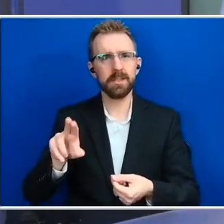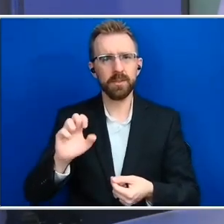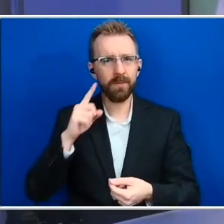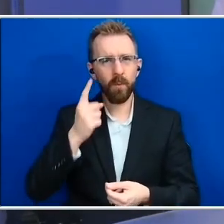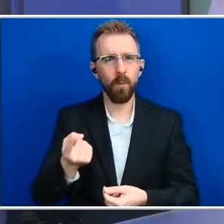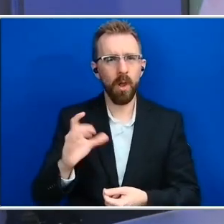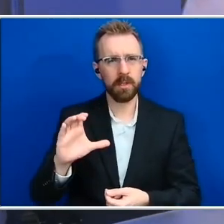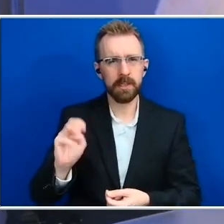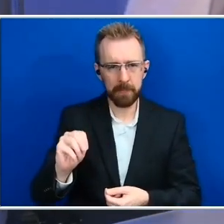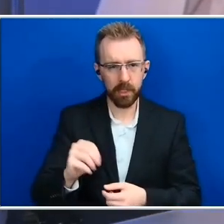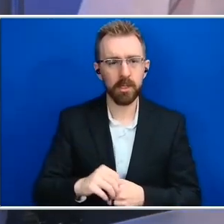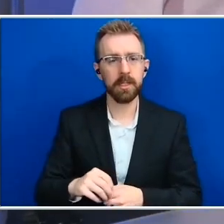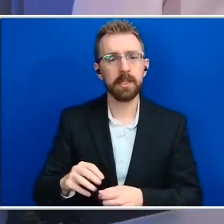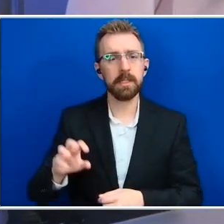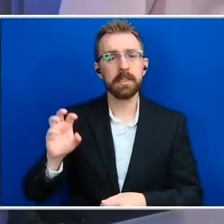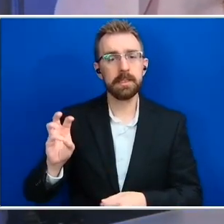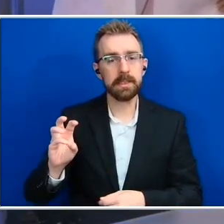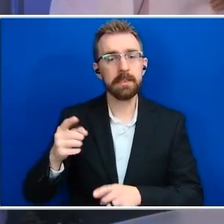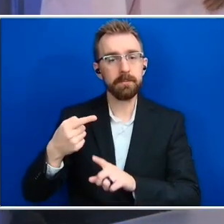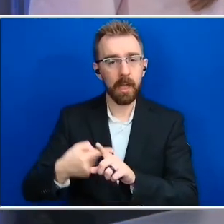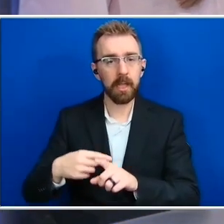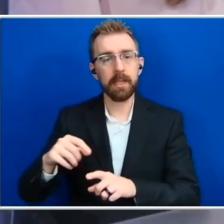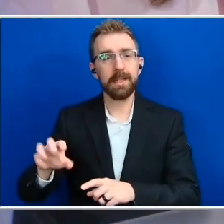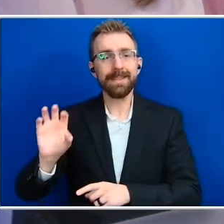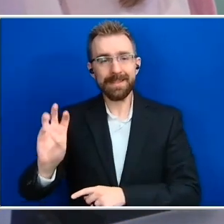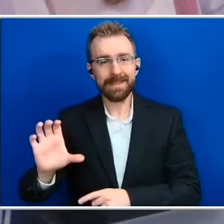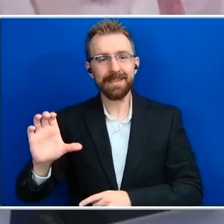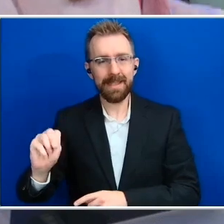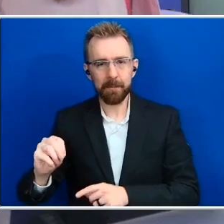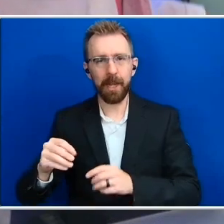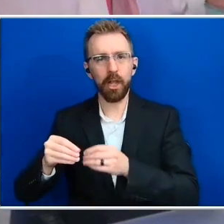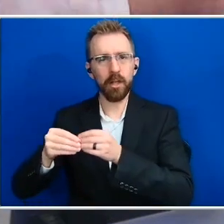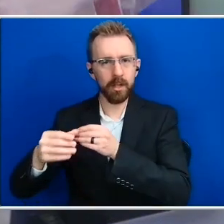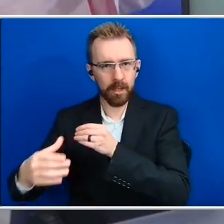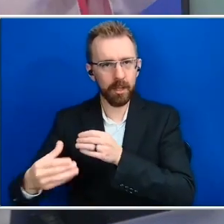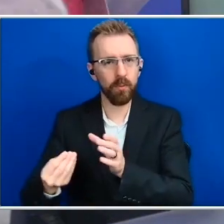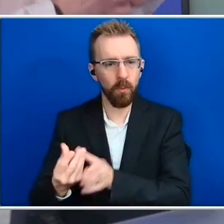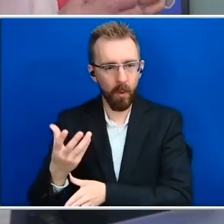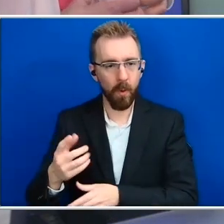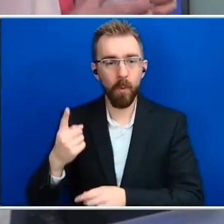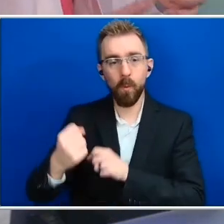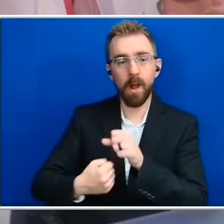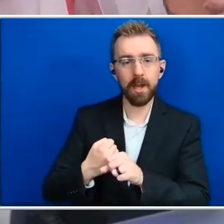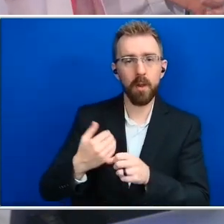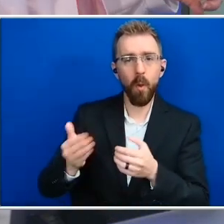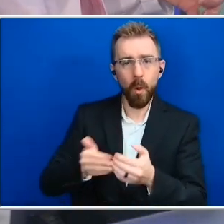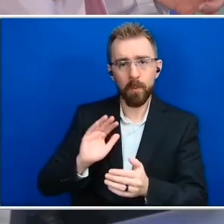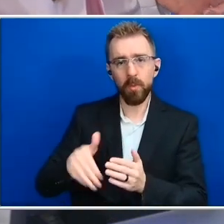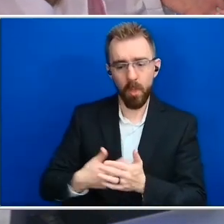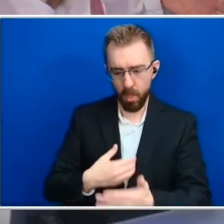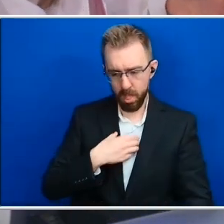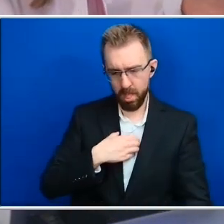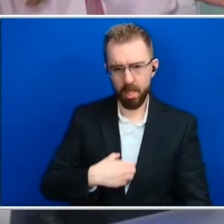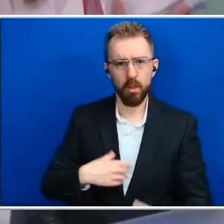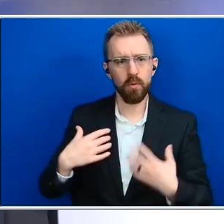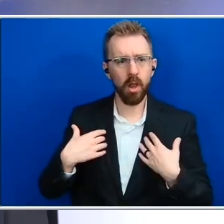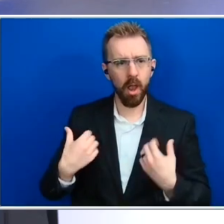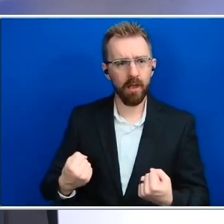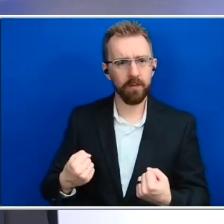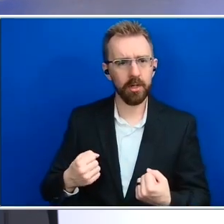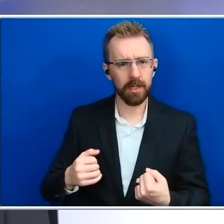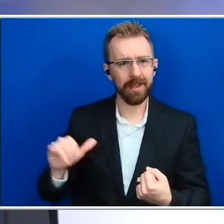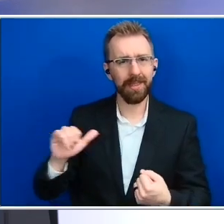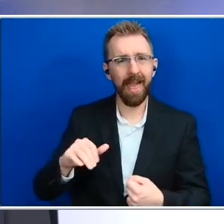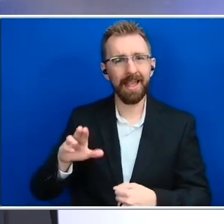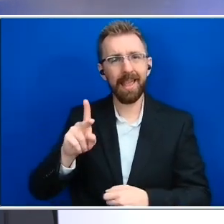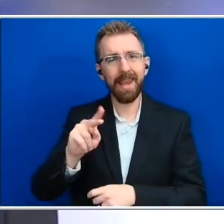6 centimeter grew. And at 1 year, almost the whole esophagus recovered. It's like your skin off your knee, and then